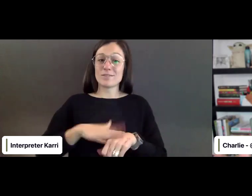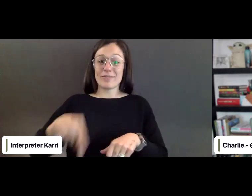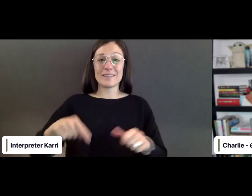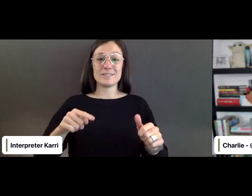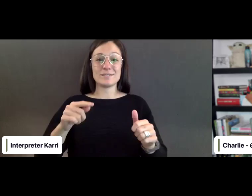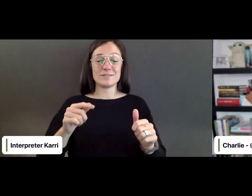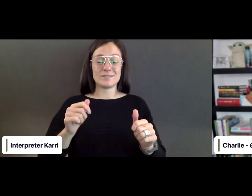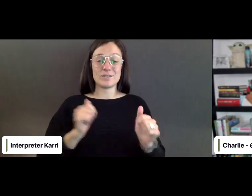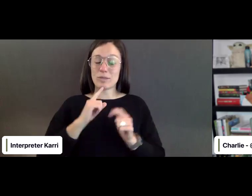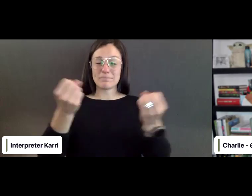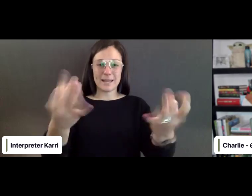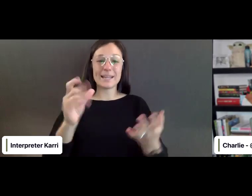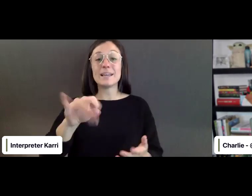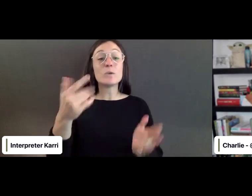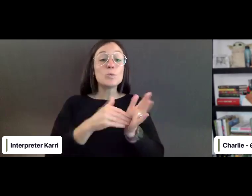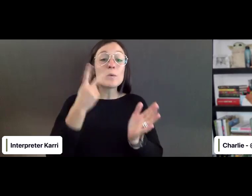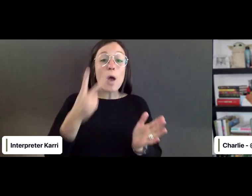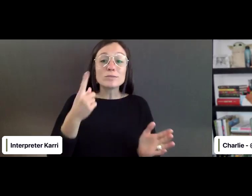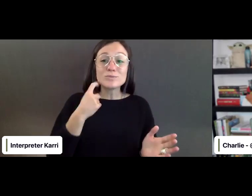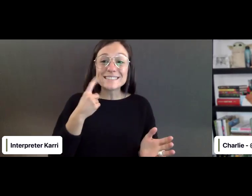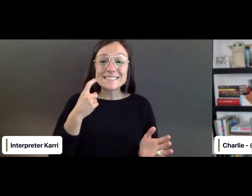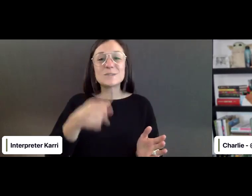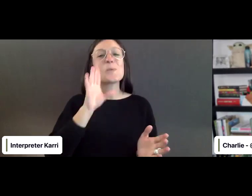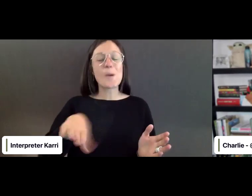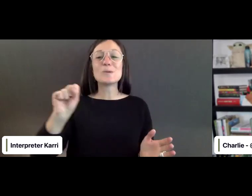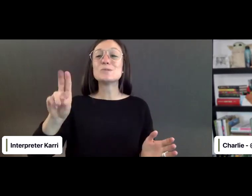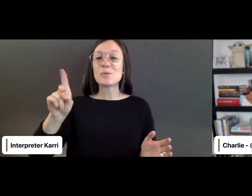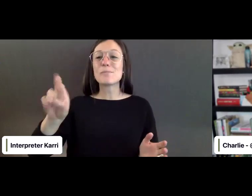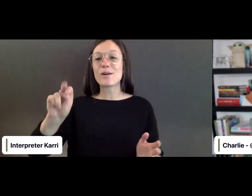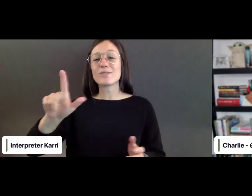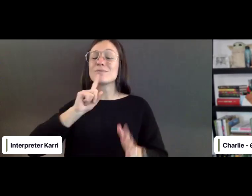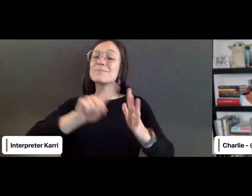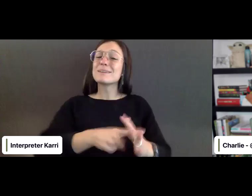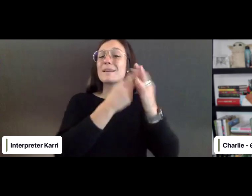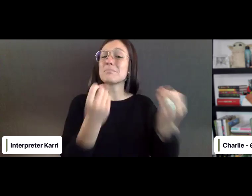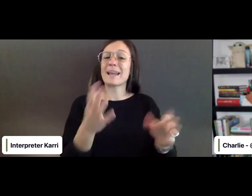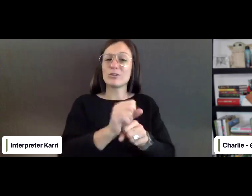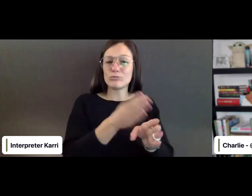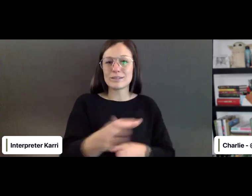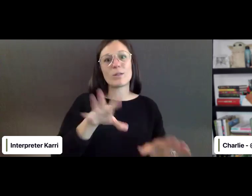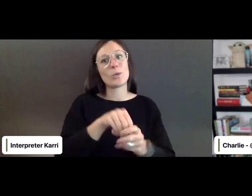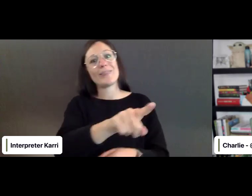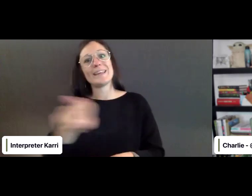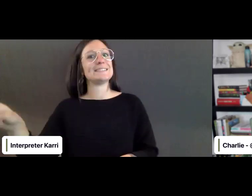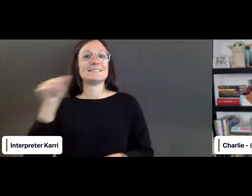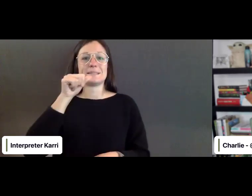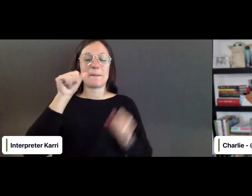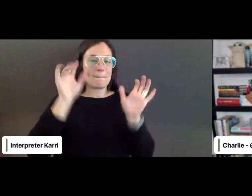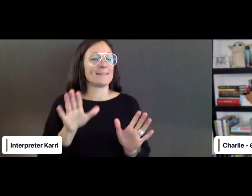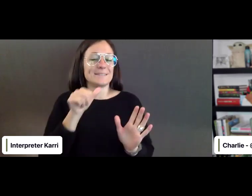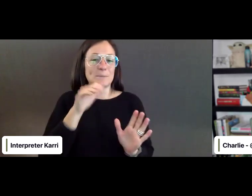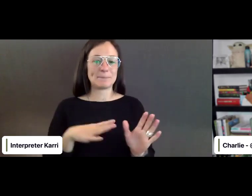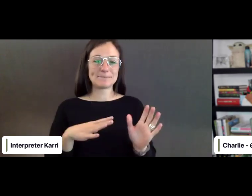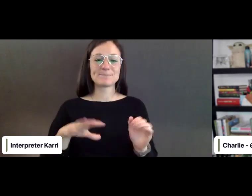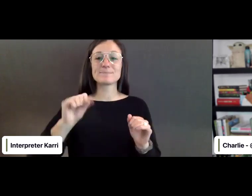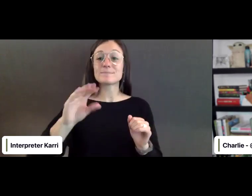many. If you've rewatched it lately, you also know that Supernatural was the launchpad for so many careers, including these amazing women. So,